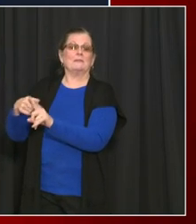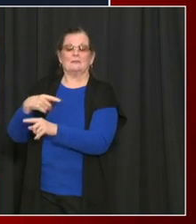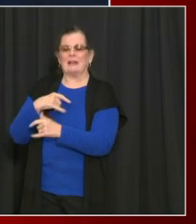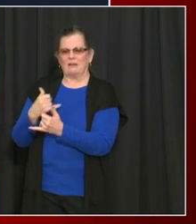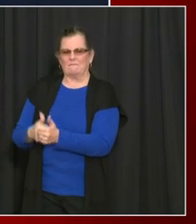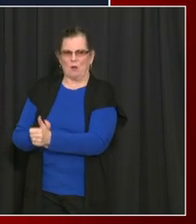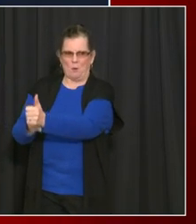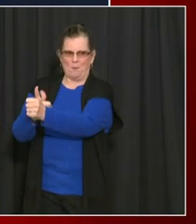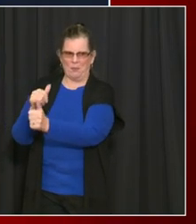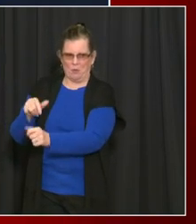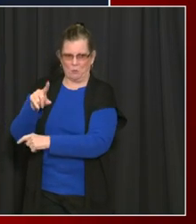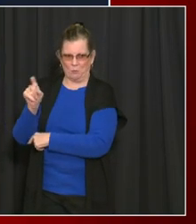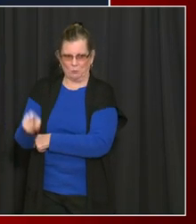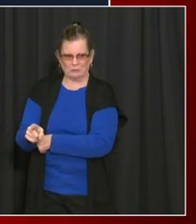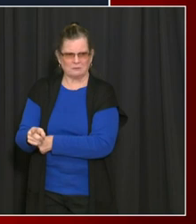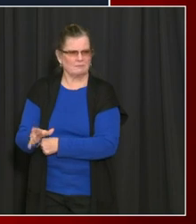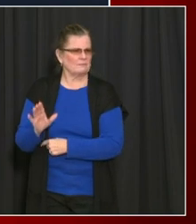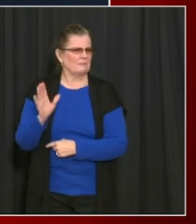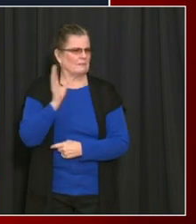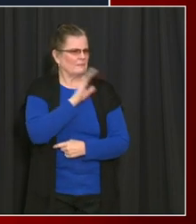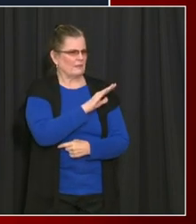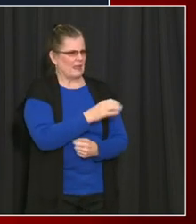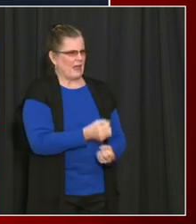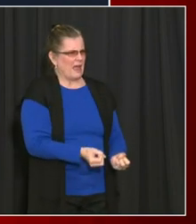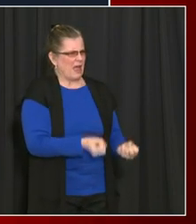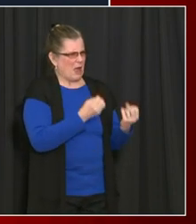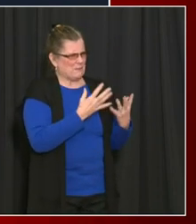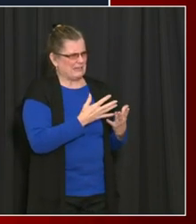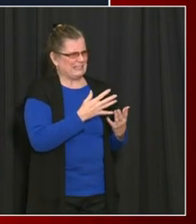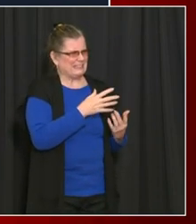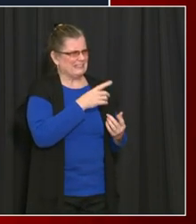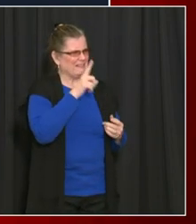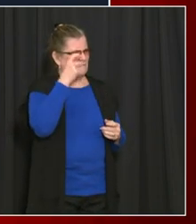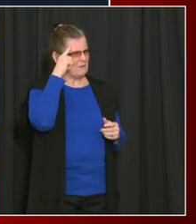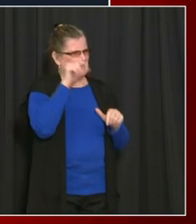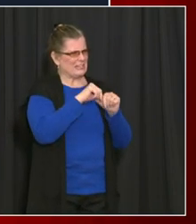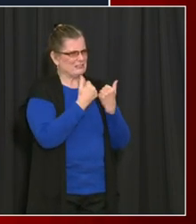So how many government agencies is that shared with? If somebody in the